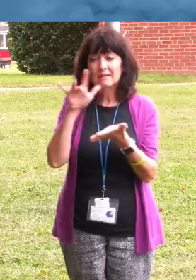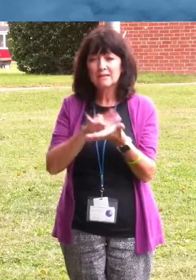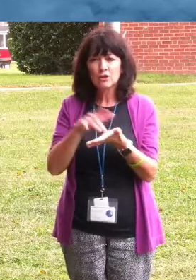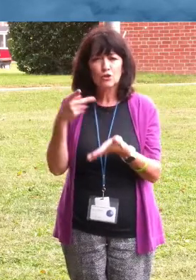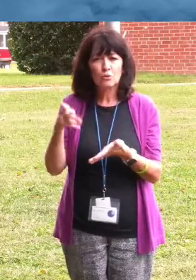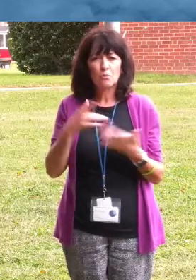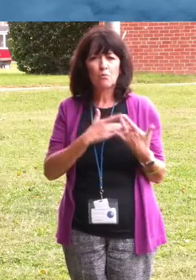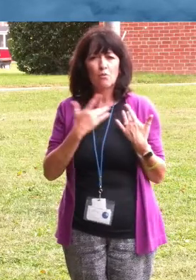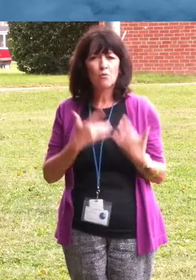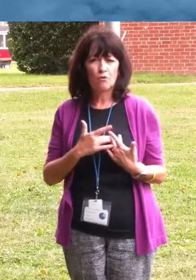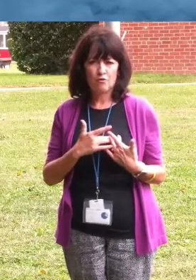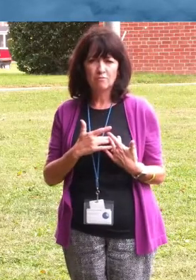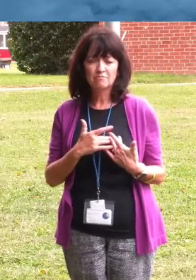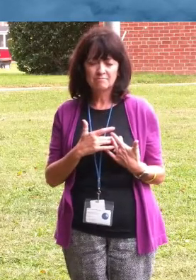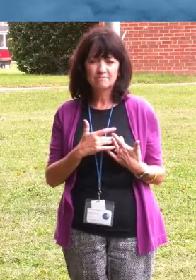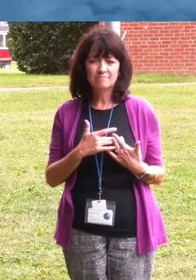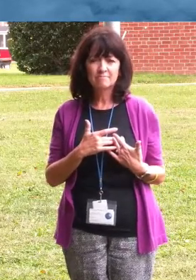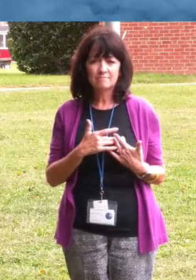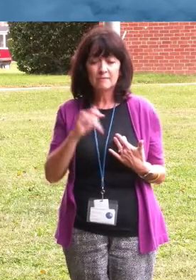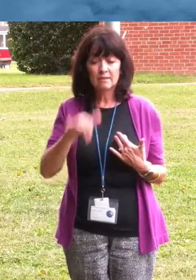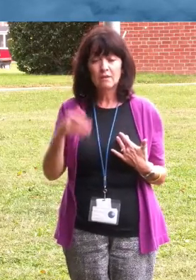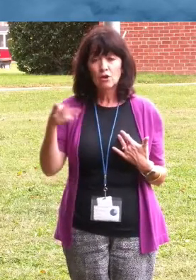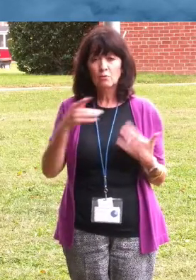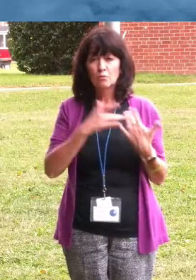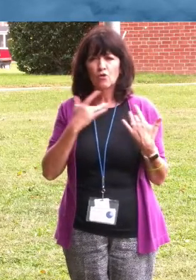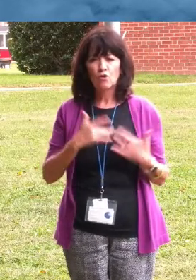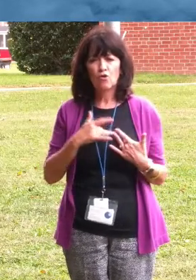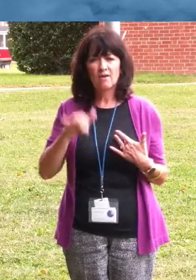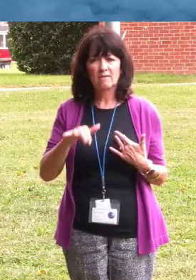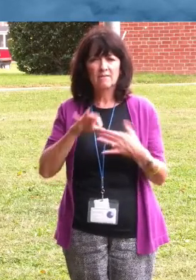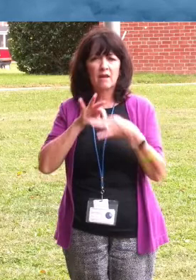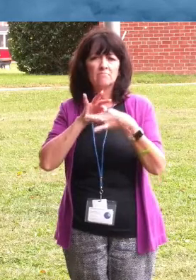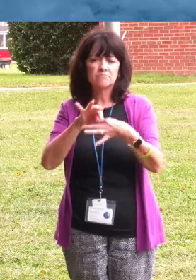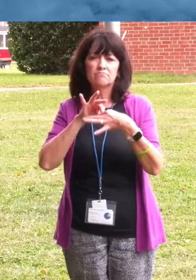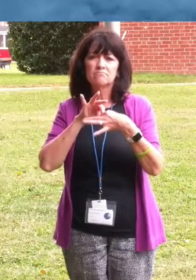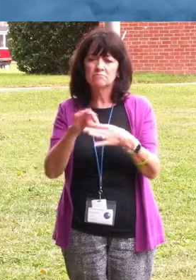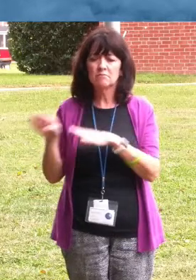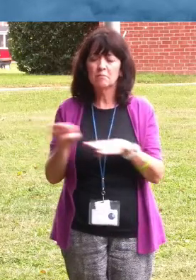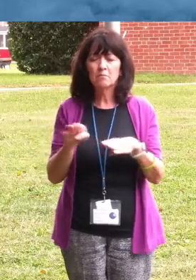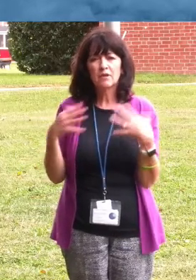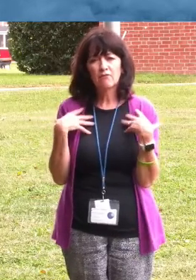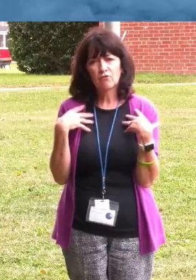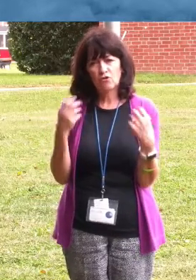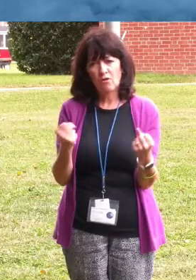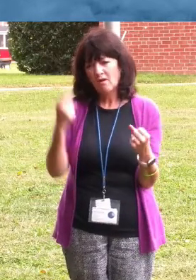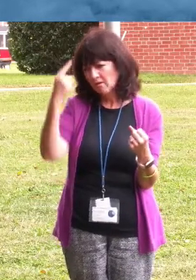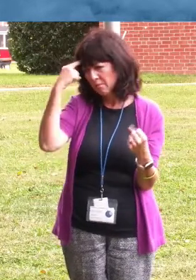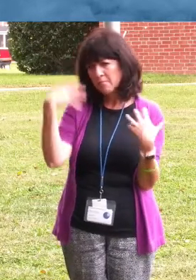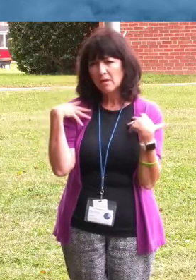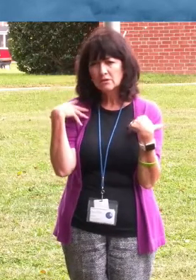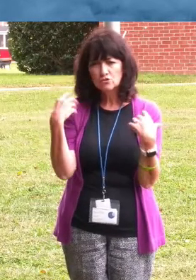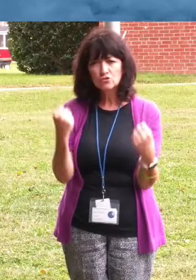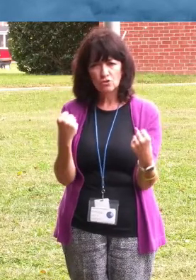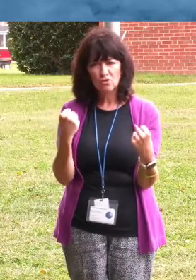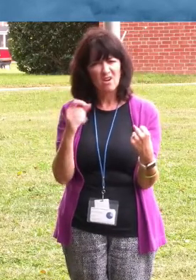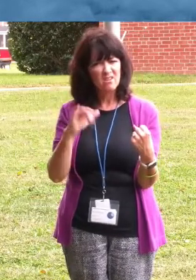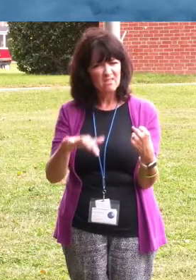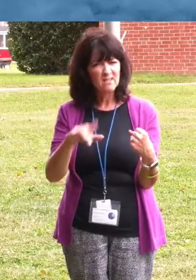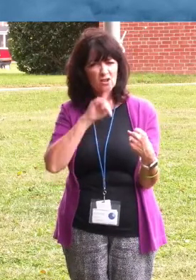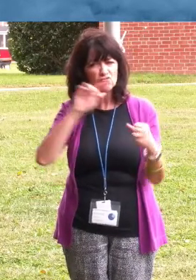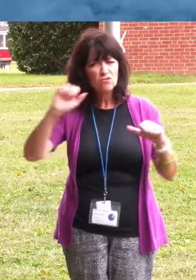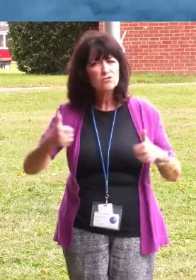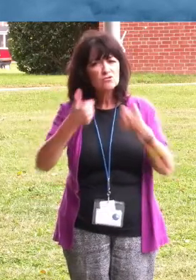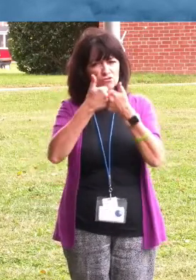heart. And that represents the behavioral mental health component that goes along with these challenges that you've